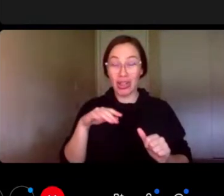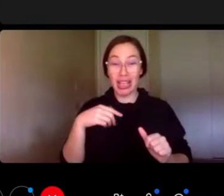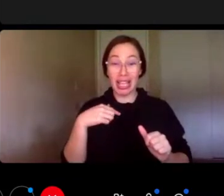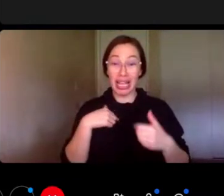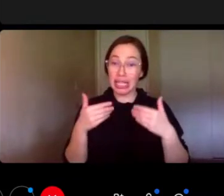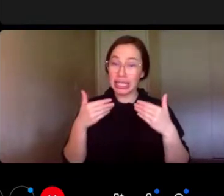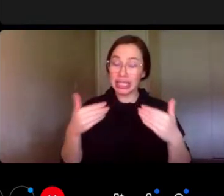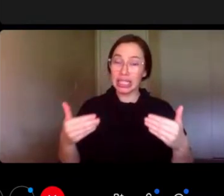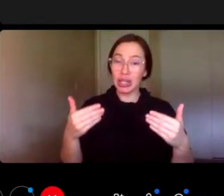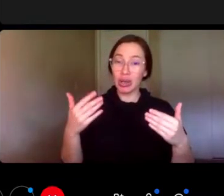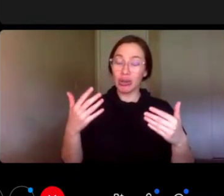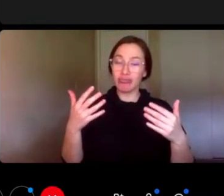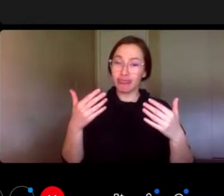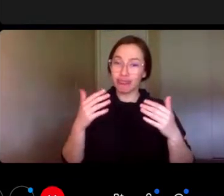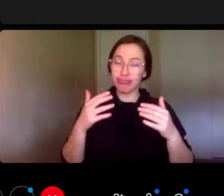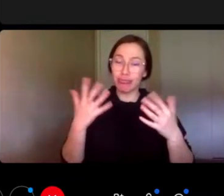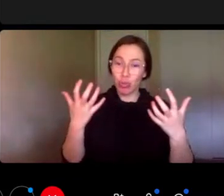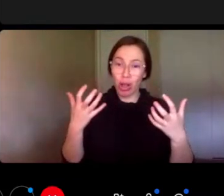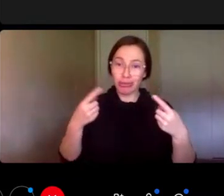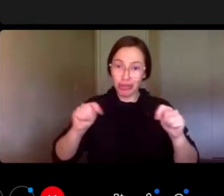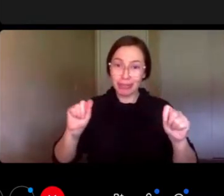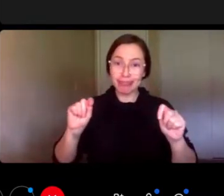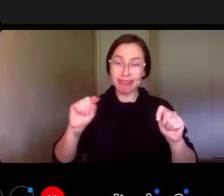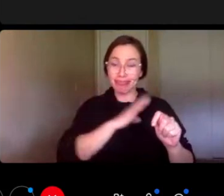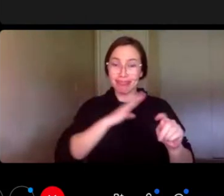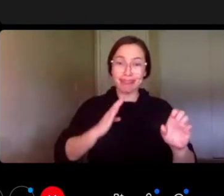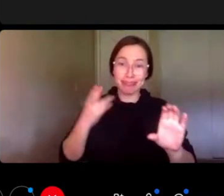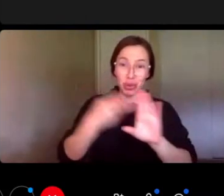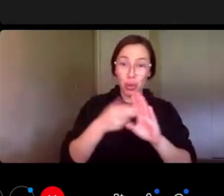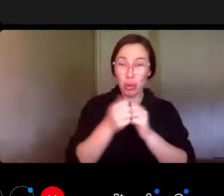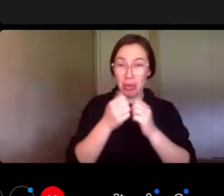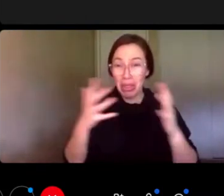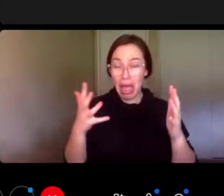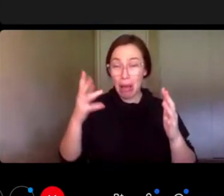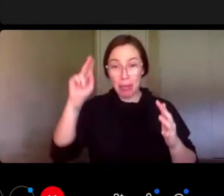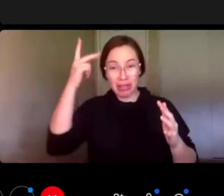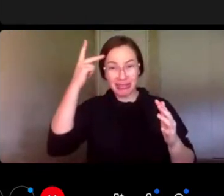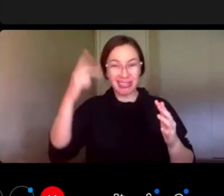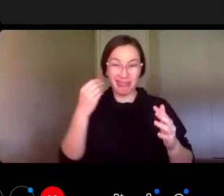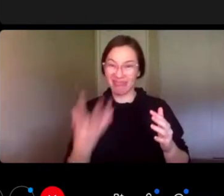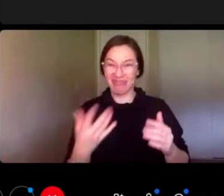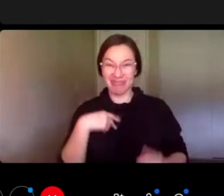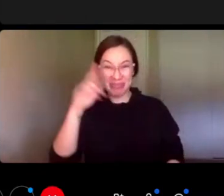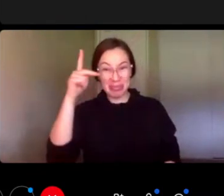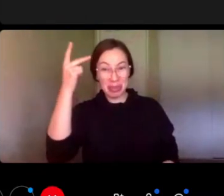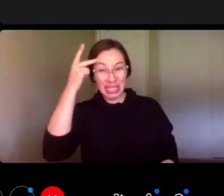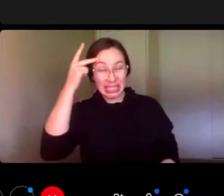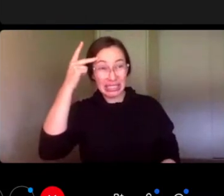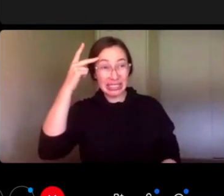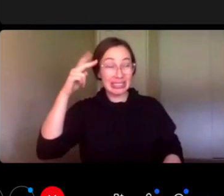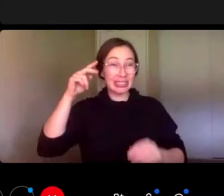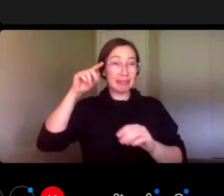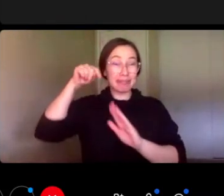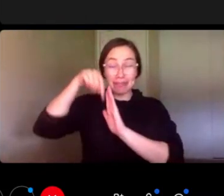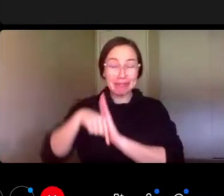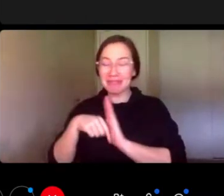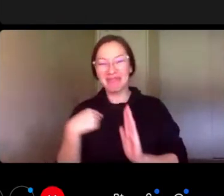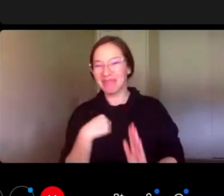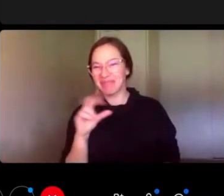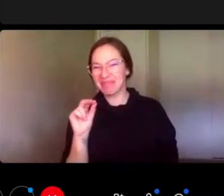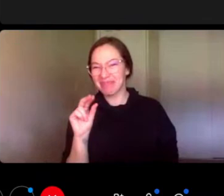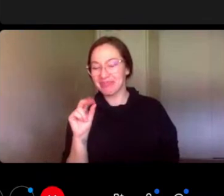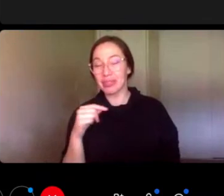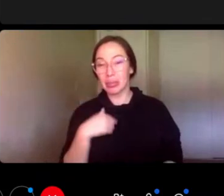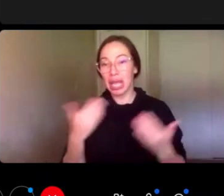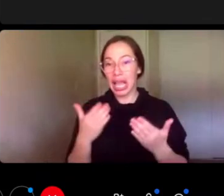if I kept running without getting into the political part of it, because I'm not a political guy, I'm here to help the community. I'm